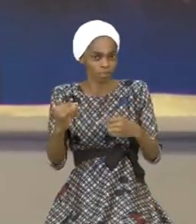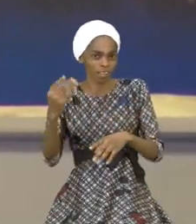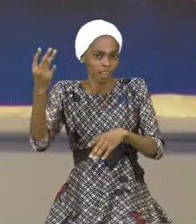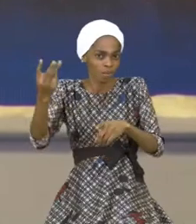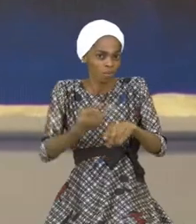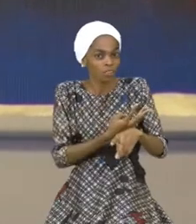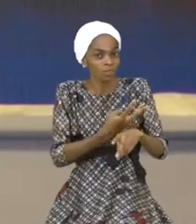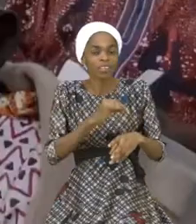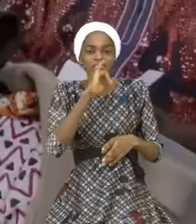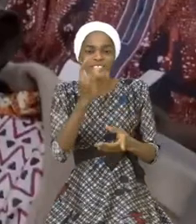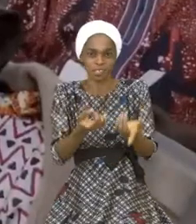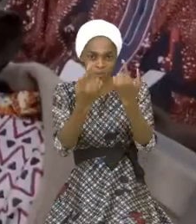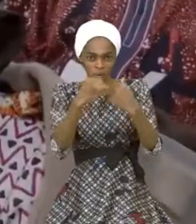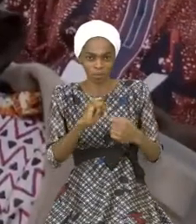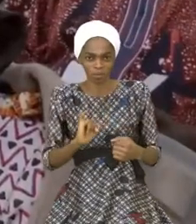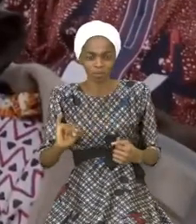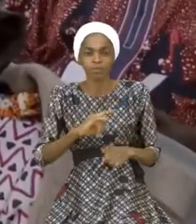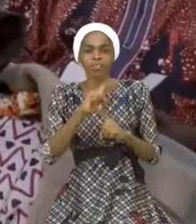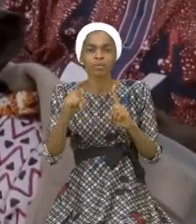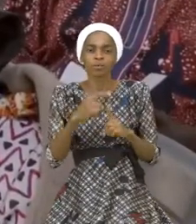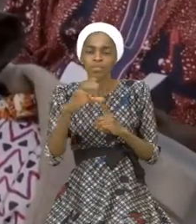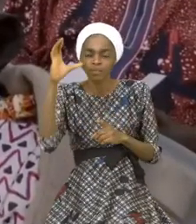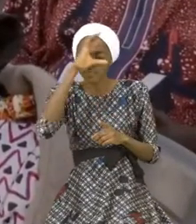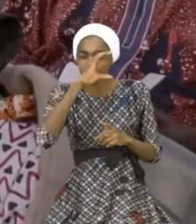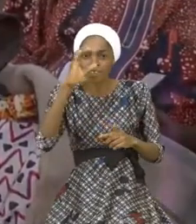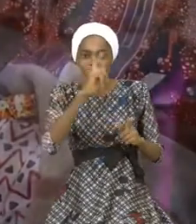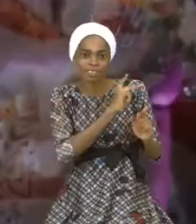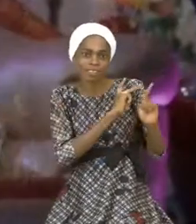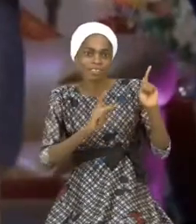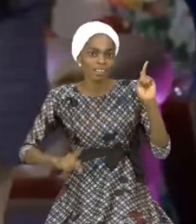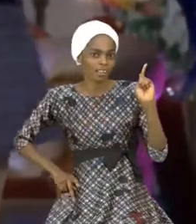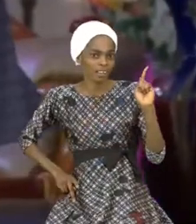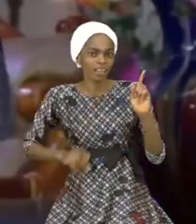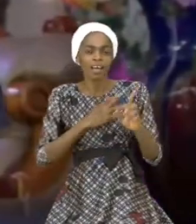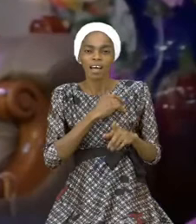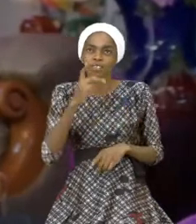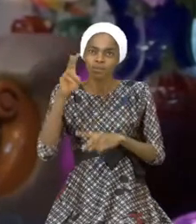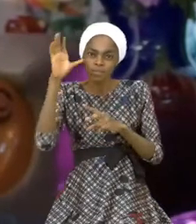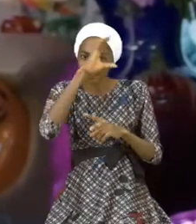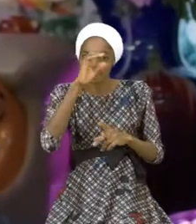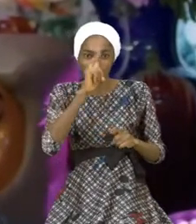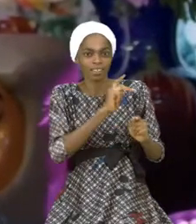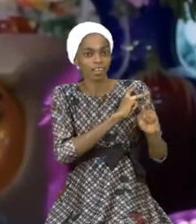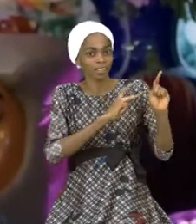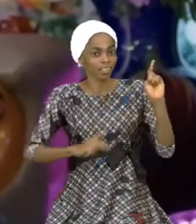Multiplication is coming. When you seek the king, and you seek the kingdom, and